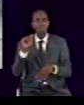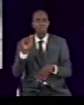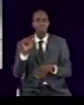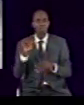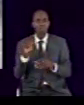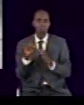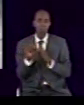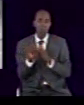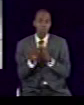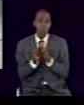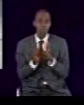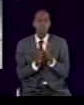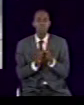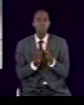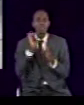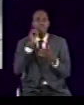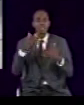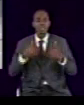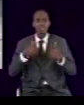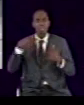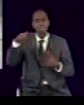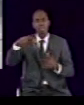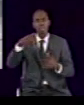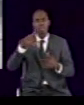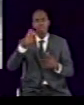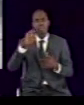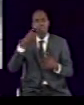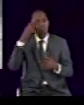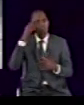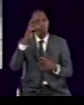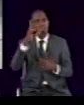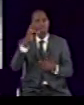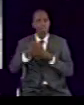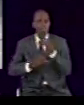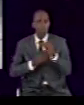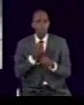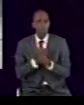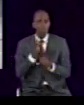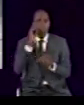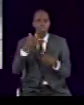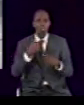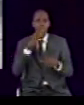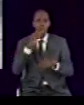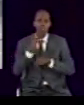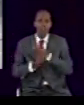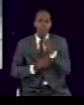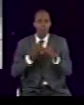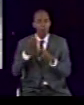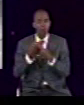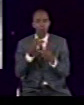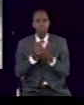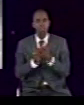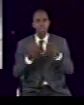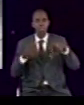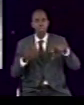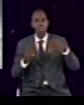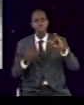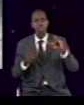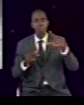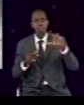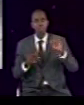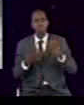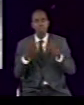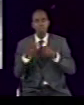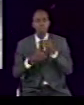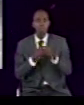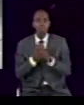38 years ago. I had pipe. I've been suffering for the pipe for many years. In that day of that